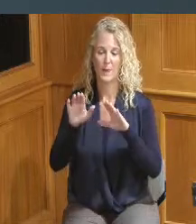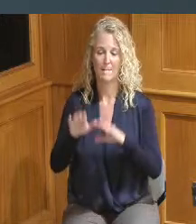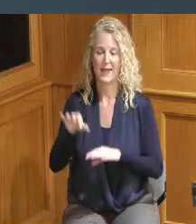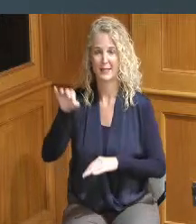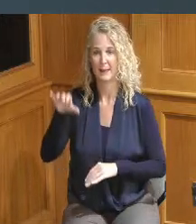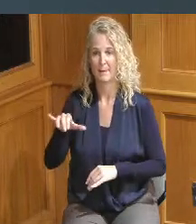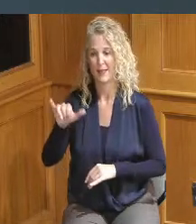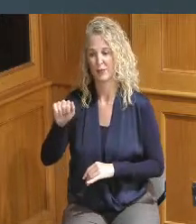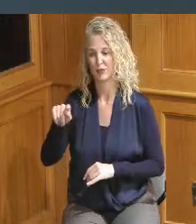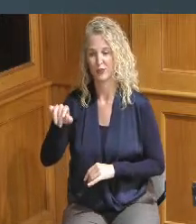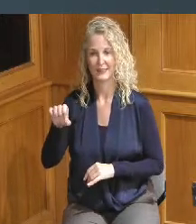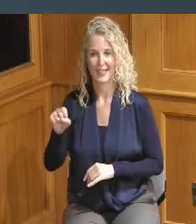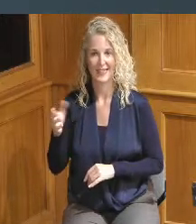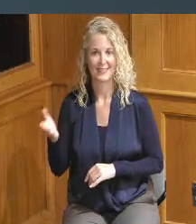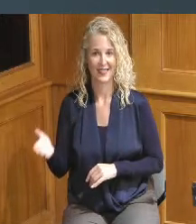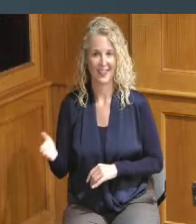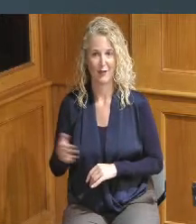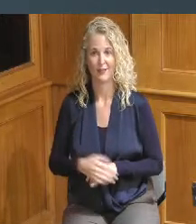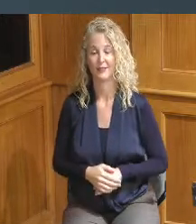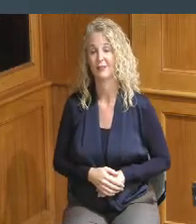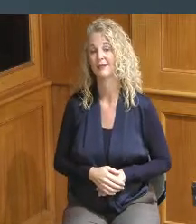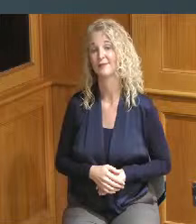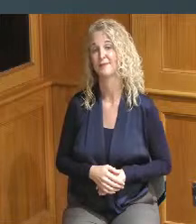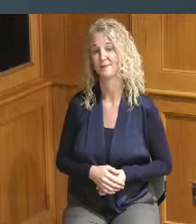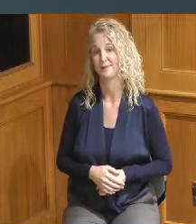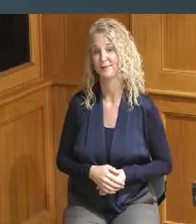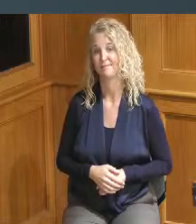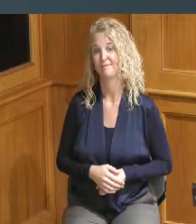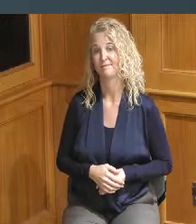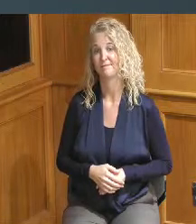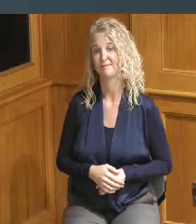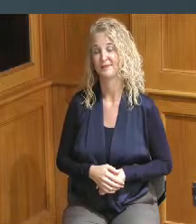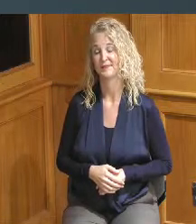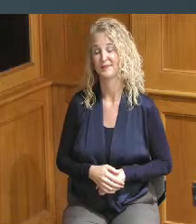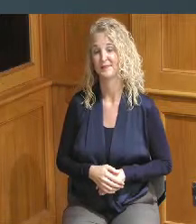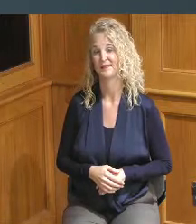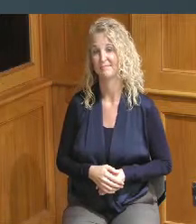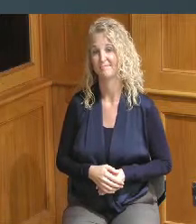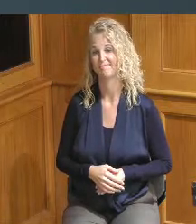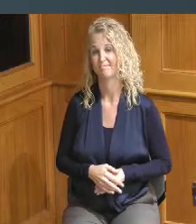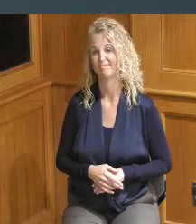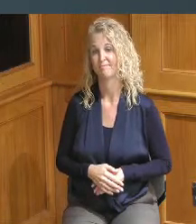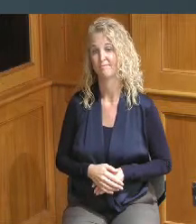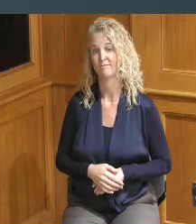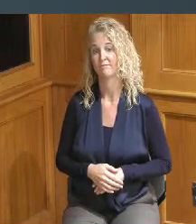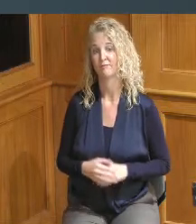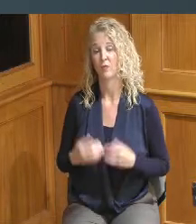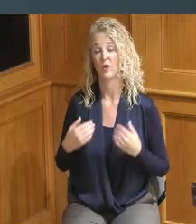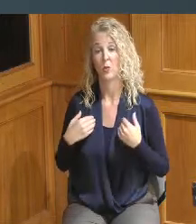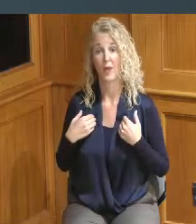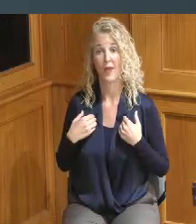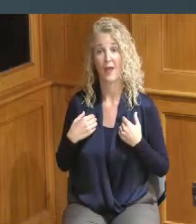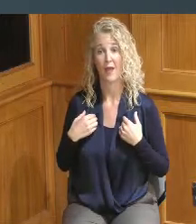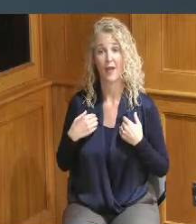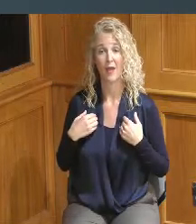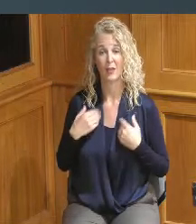Yates down there. In addition to that, we had Forbes come in,